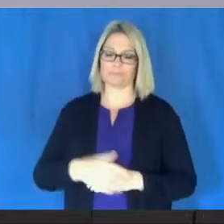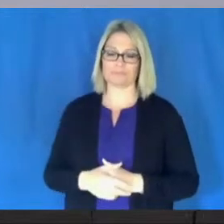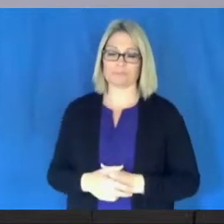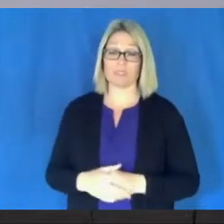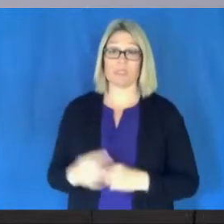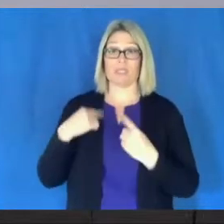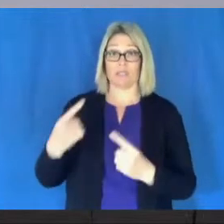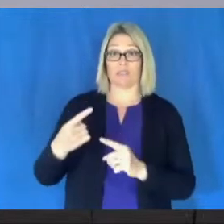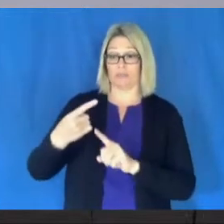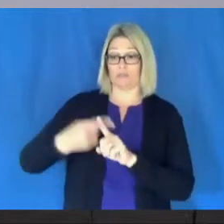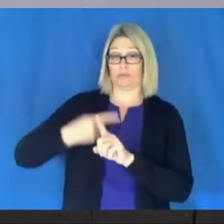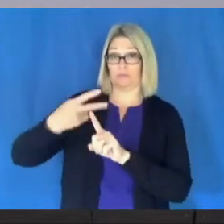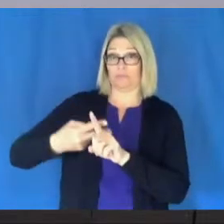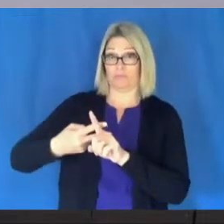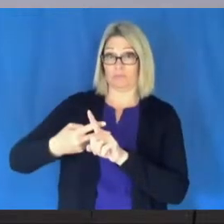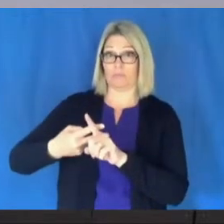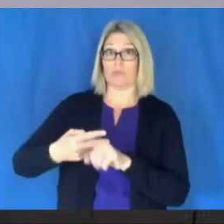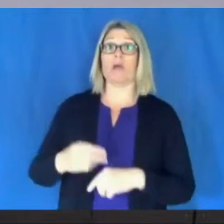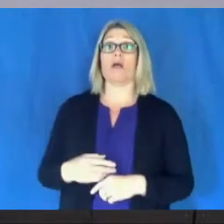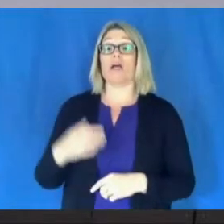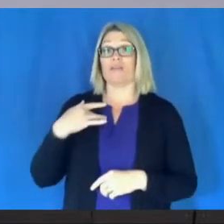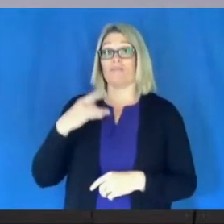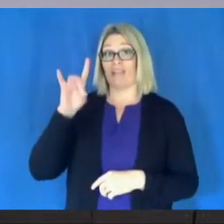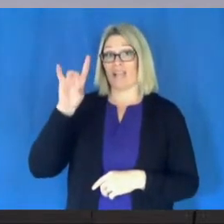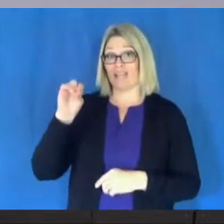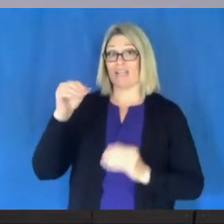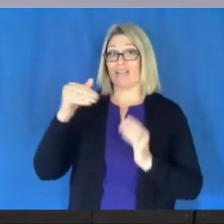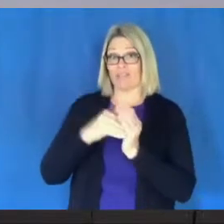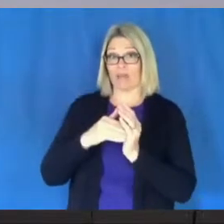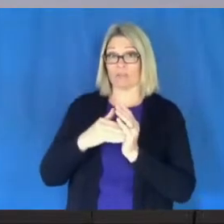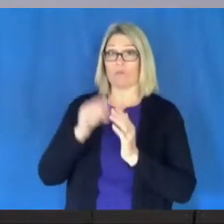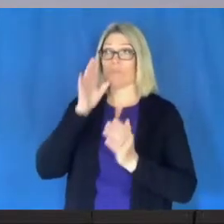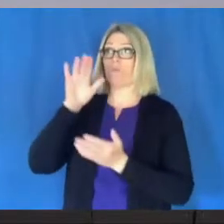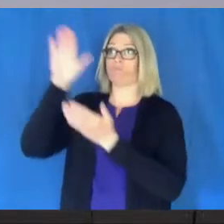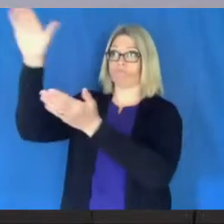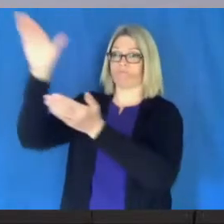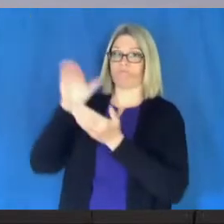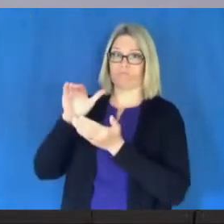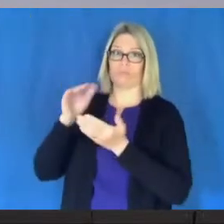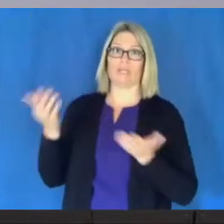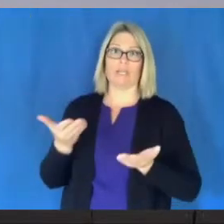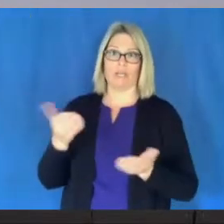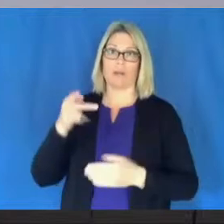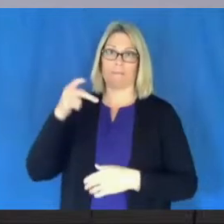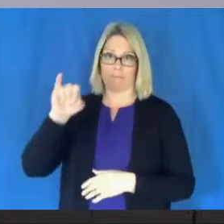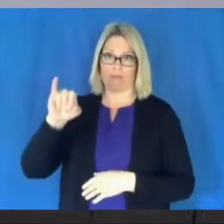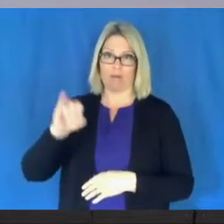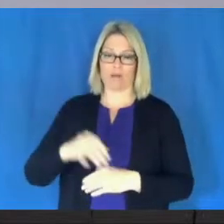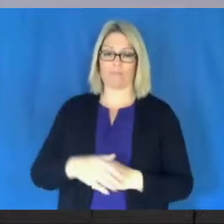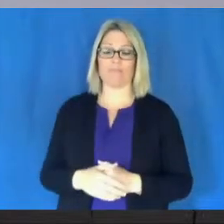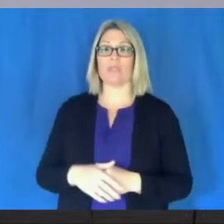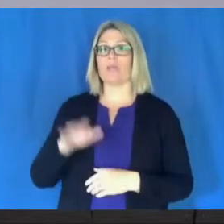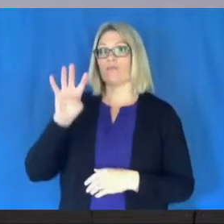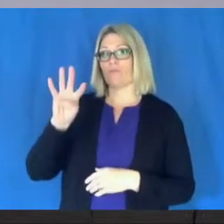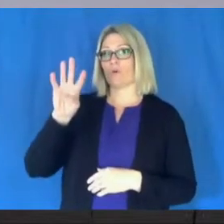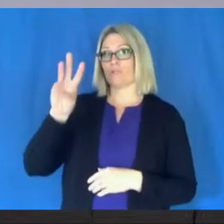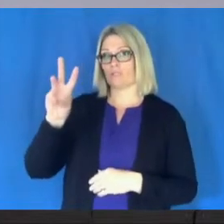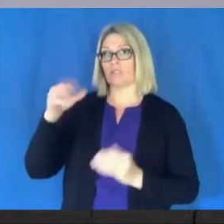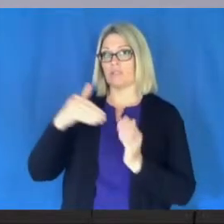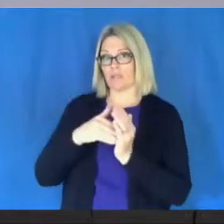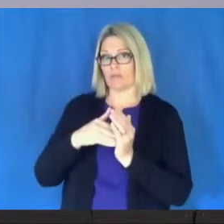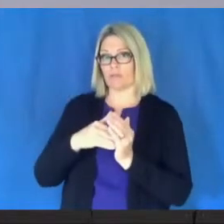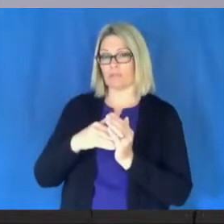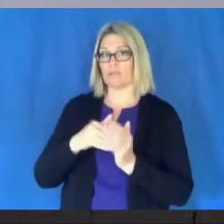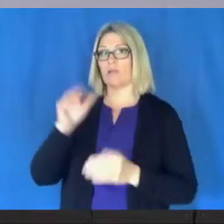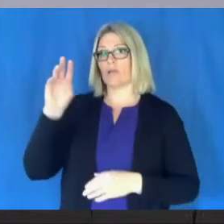over 83,000 doses of Pfizer vaccine are expected to arrive in PEI, along with almost 46,000 doses of